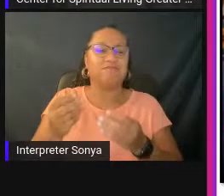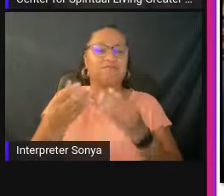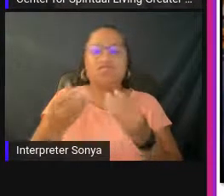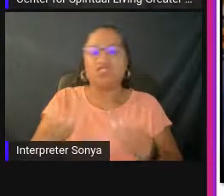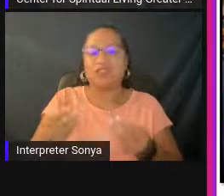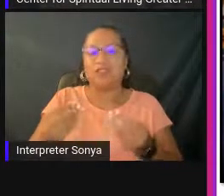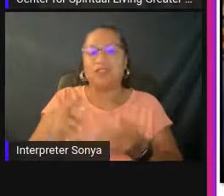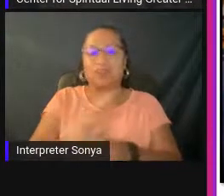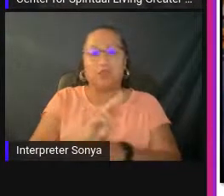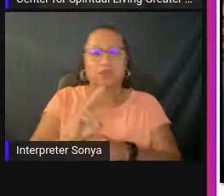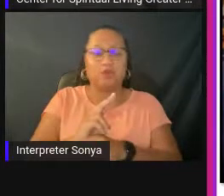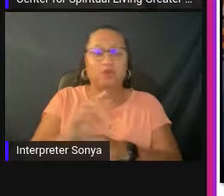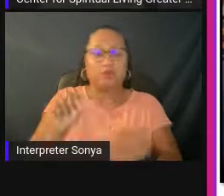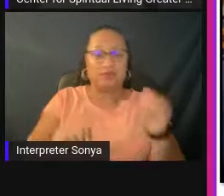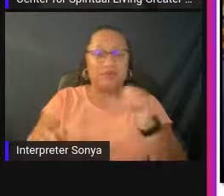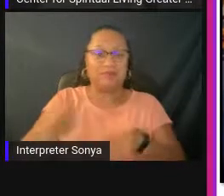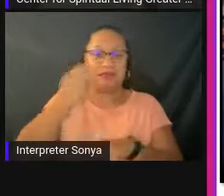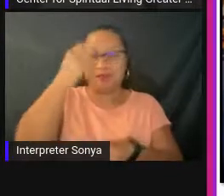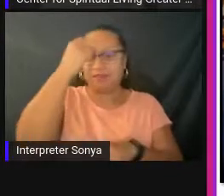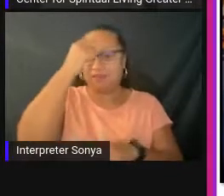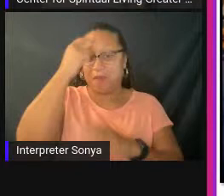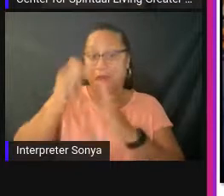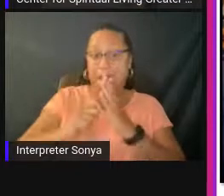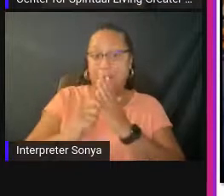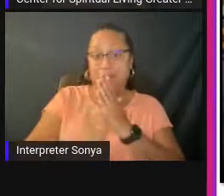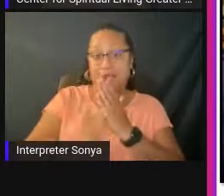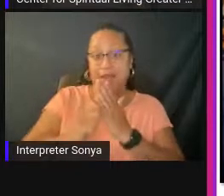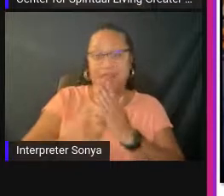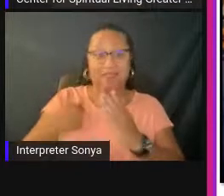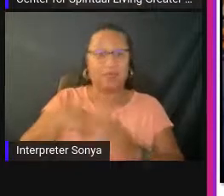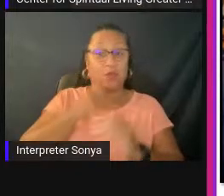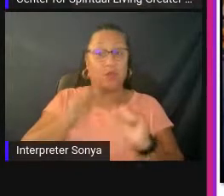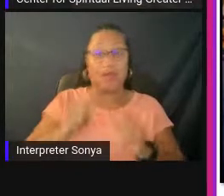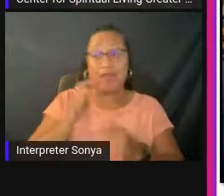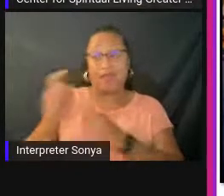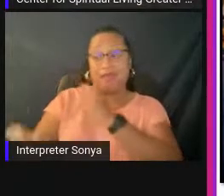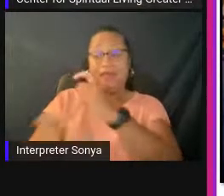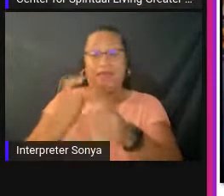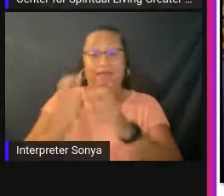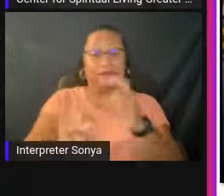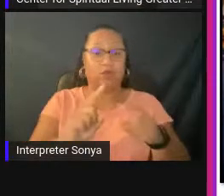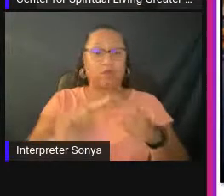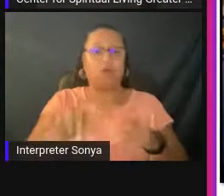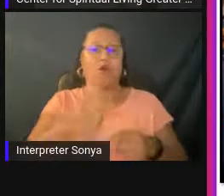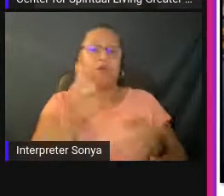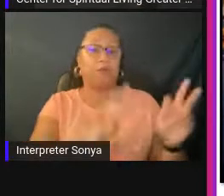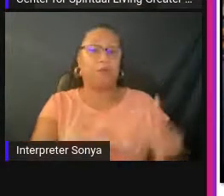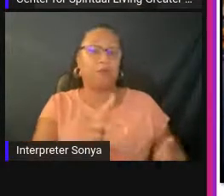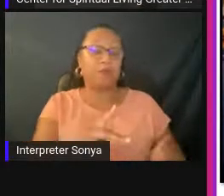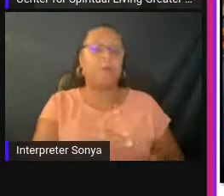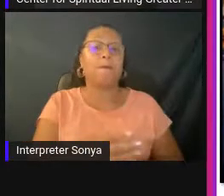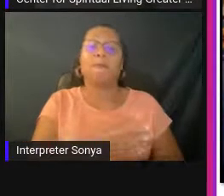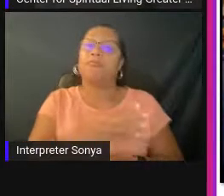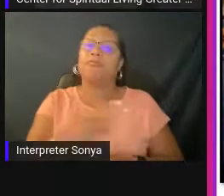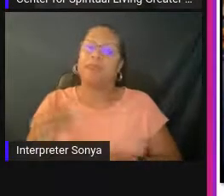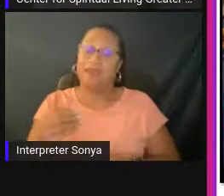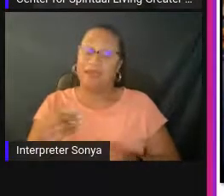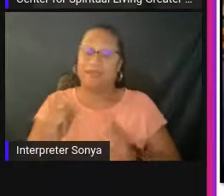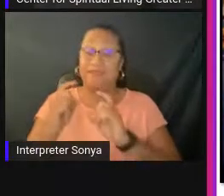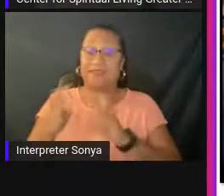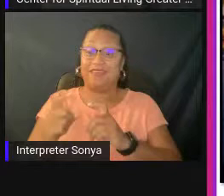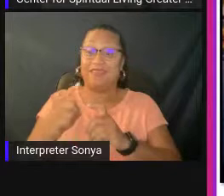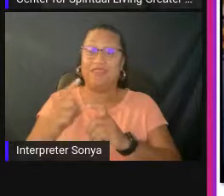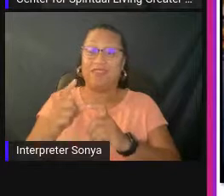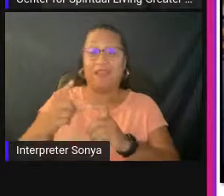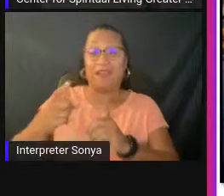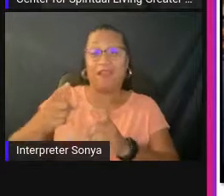for us to give out to people, and giving a financial donation specifically for us